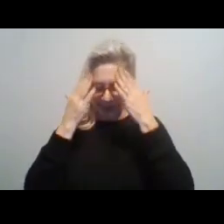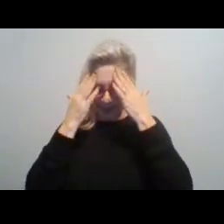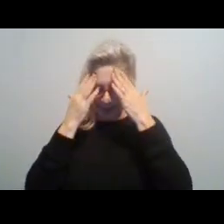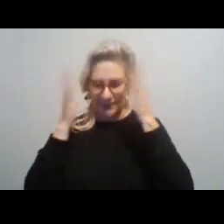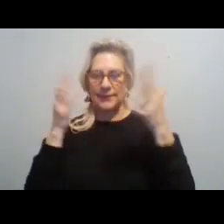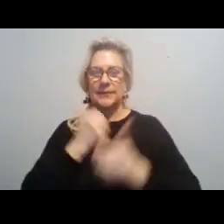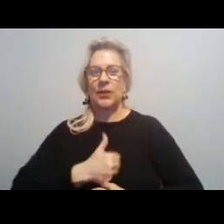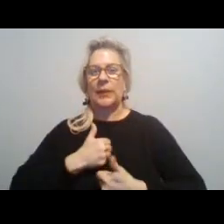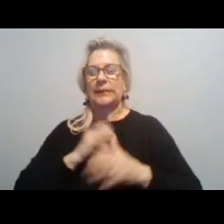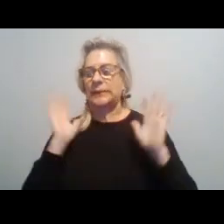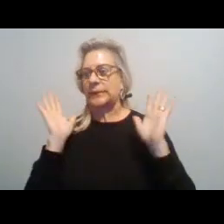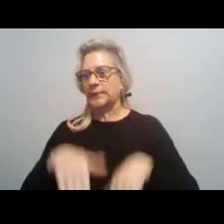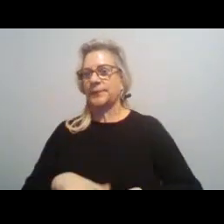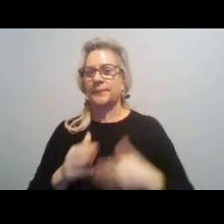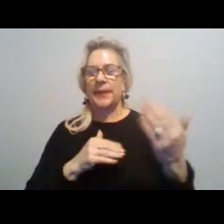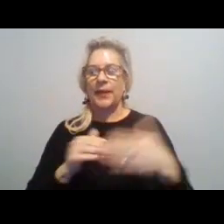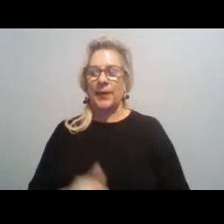Okay.